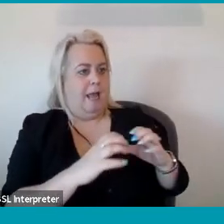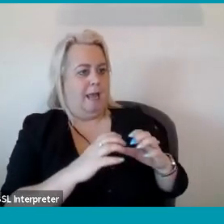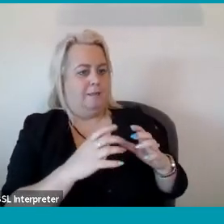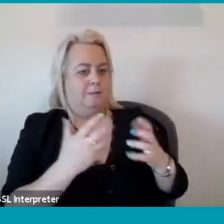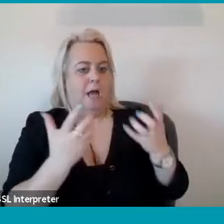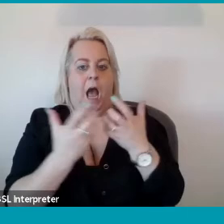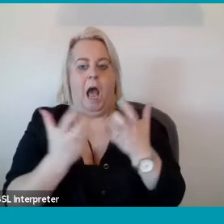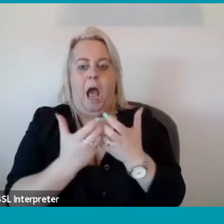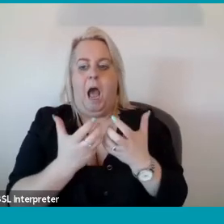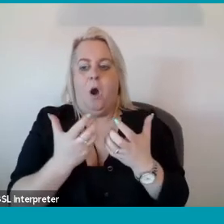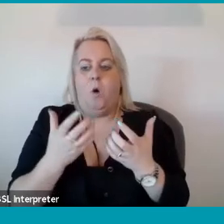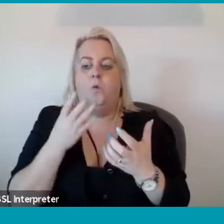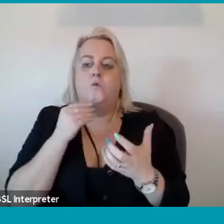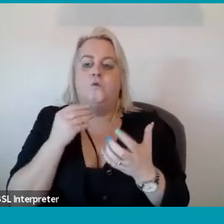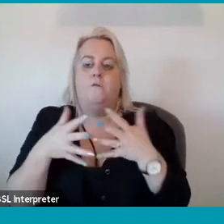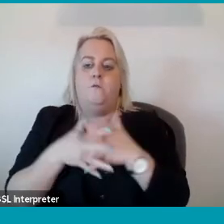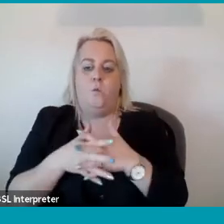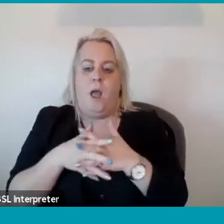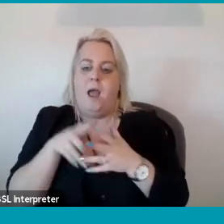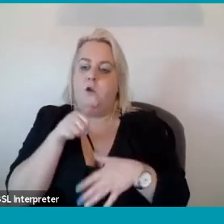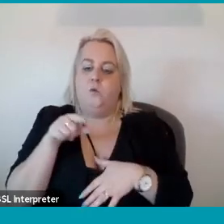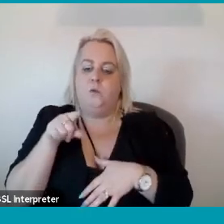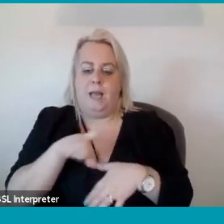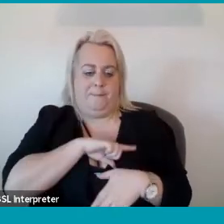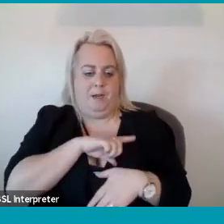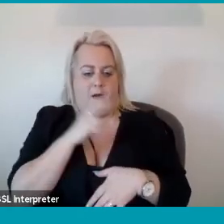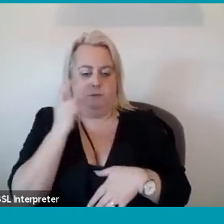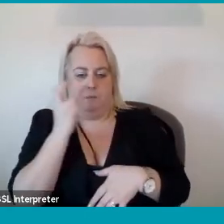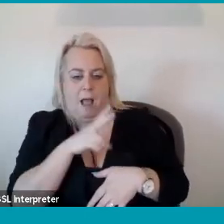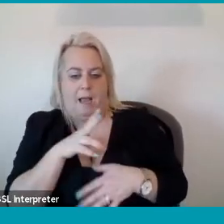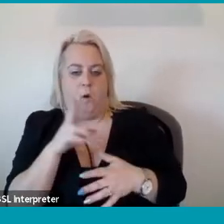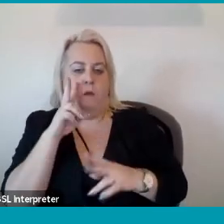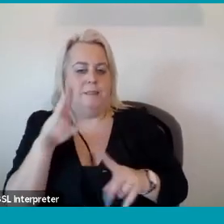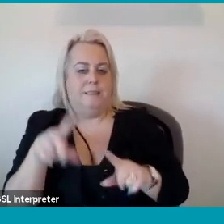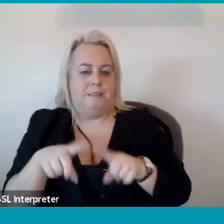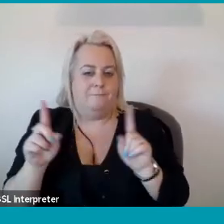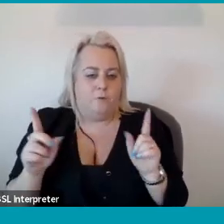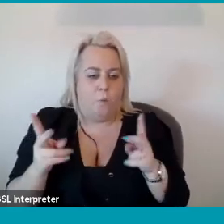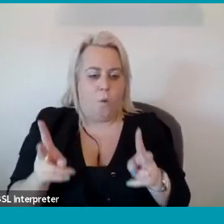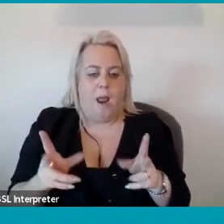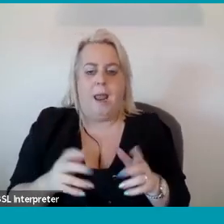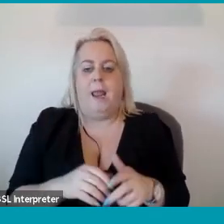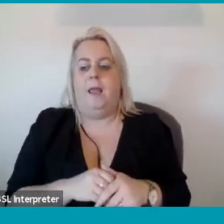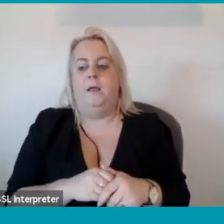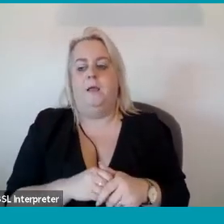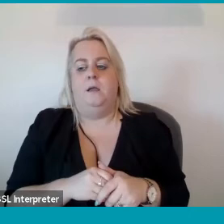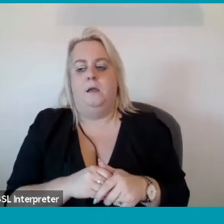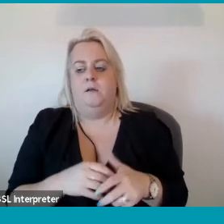this software because I can't see in the way that others do? Or how am I going to navigate this